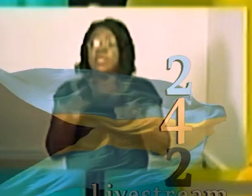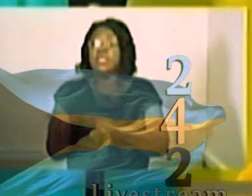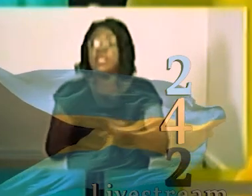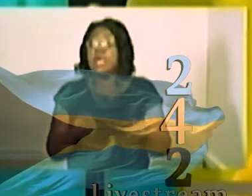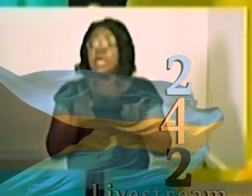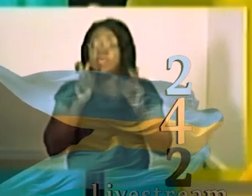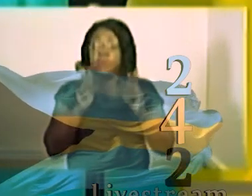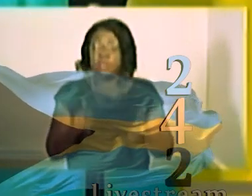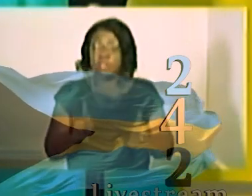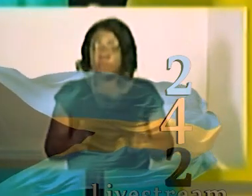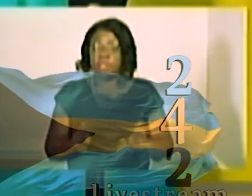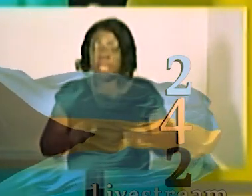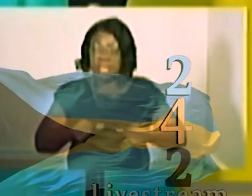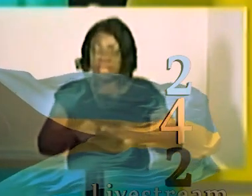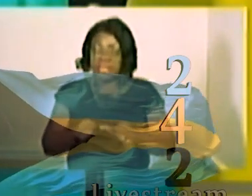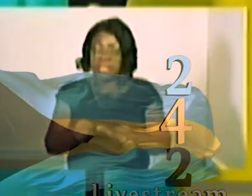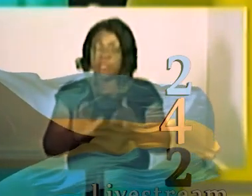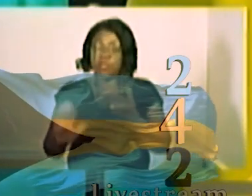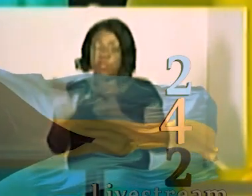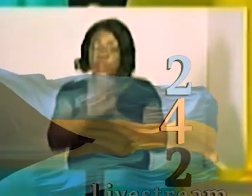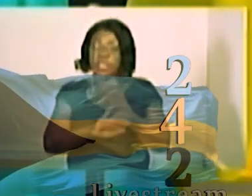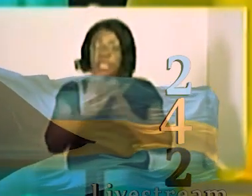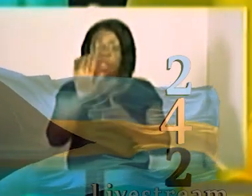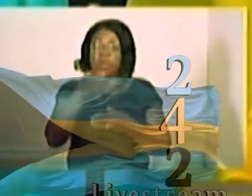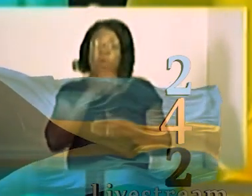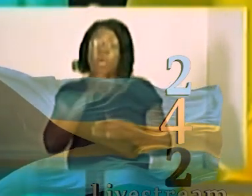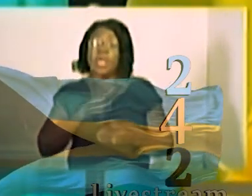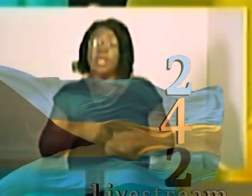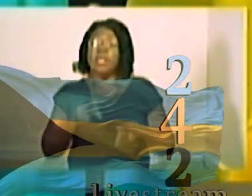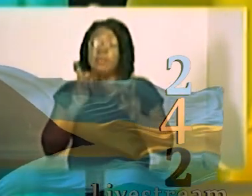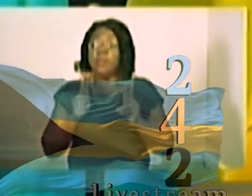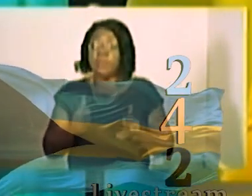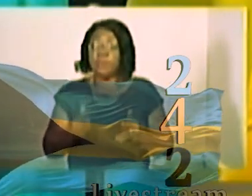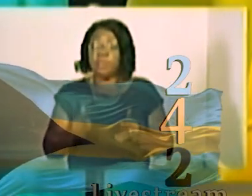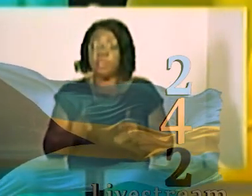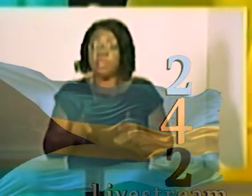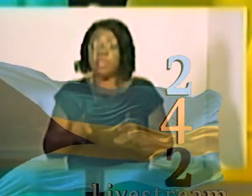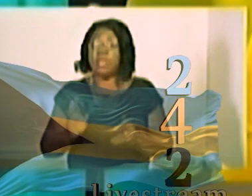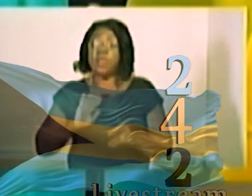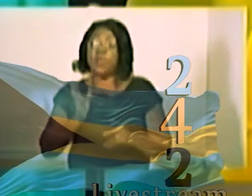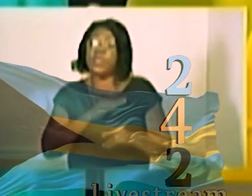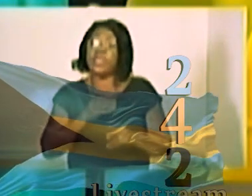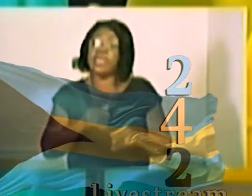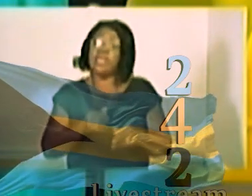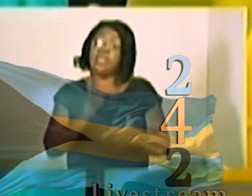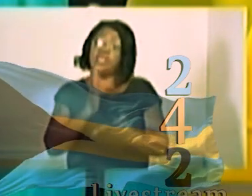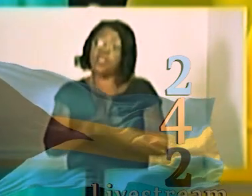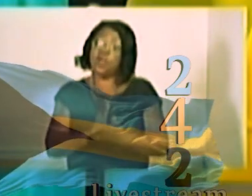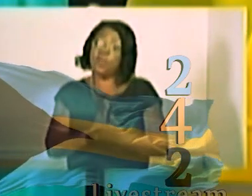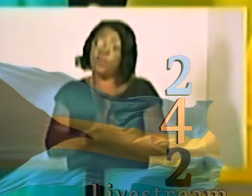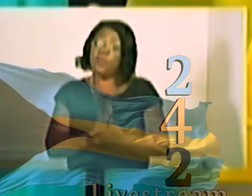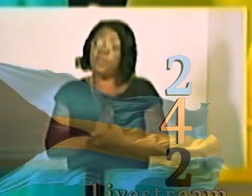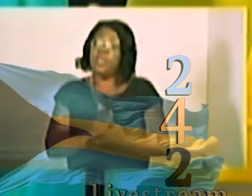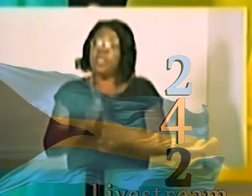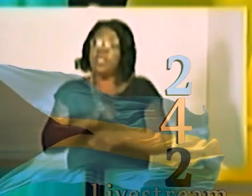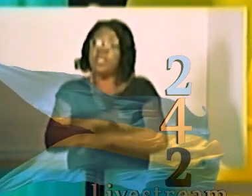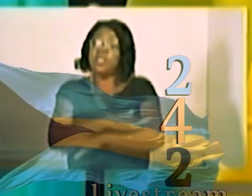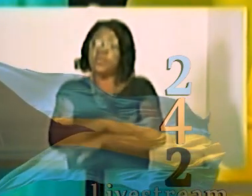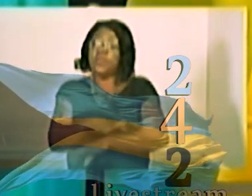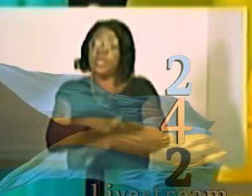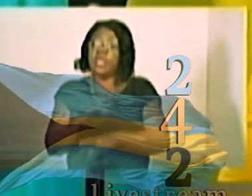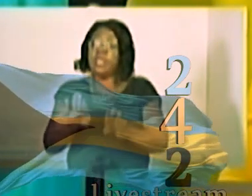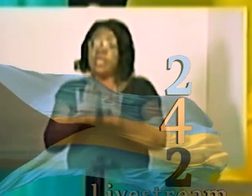to protect your elders. And in doing so, we can further progress through the opening up of